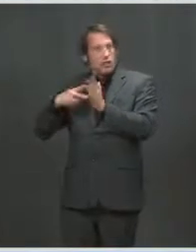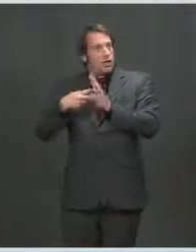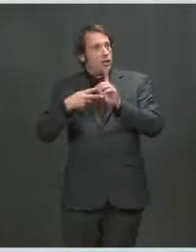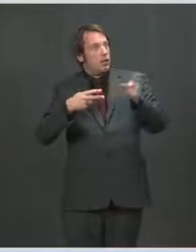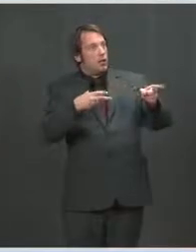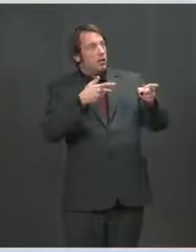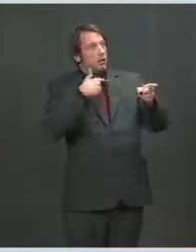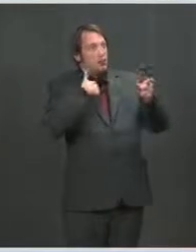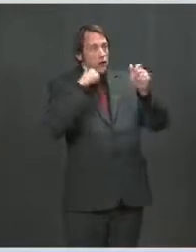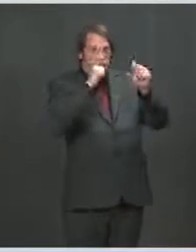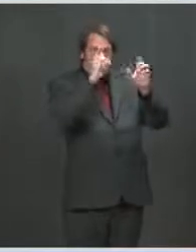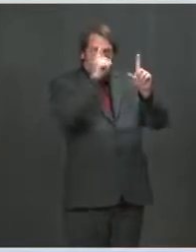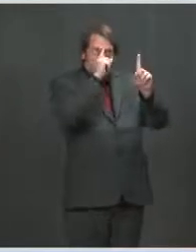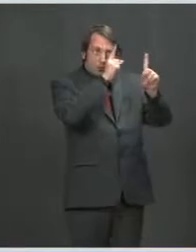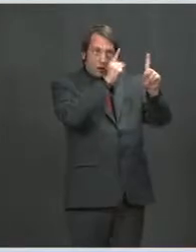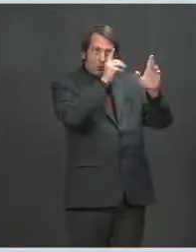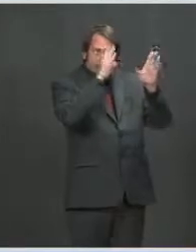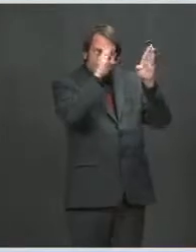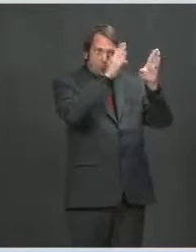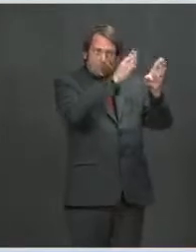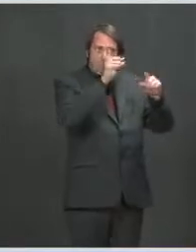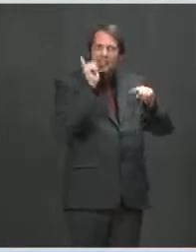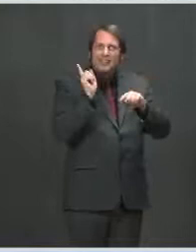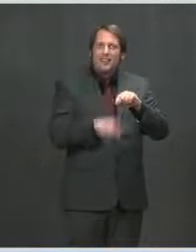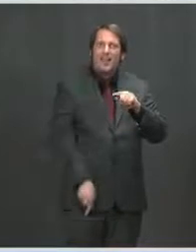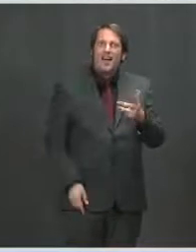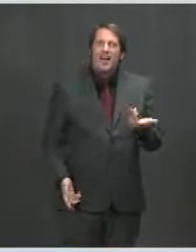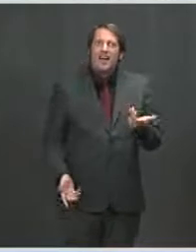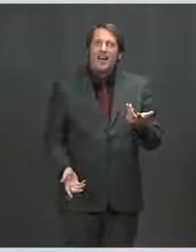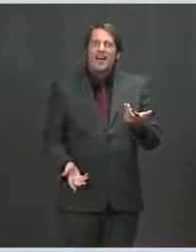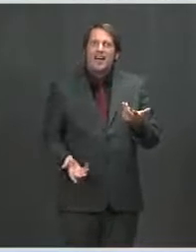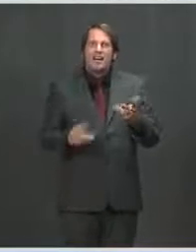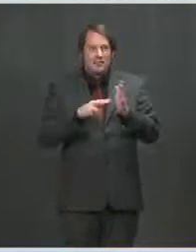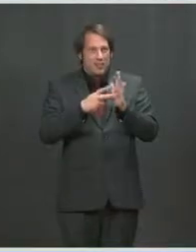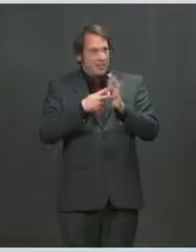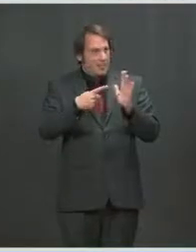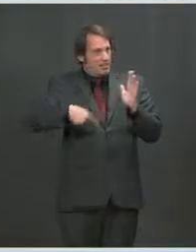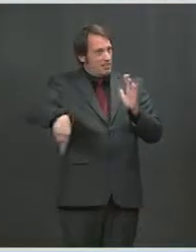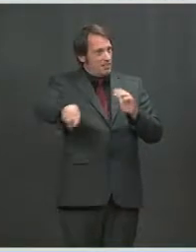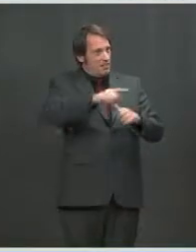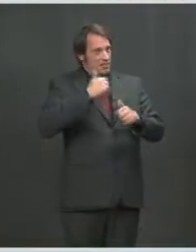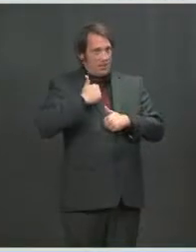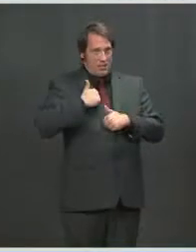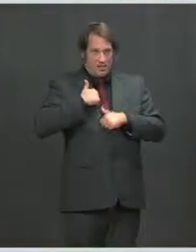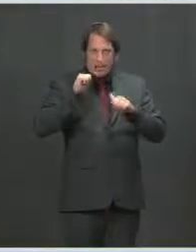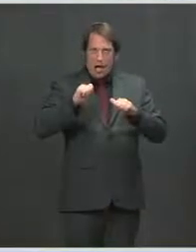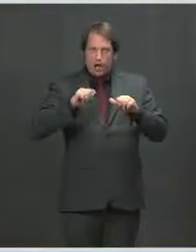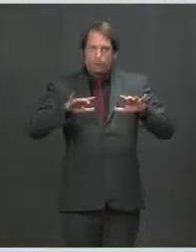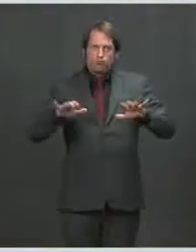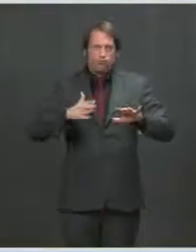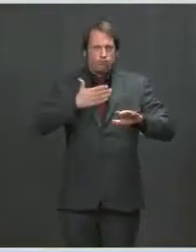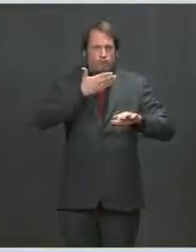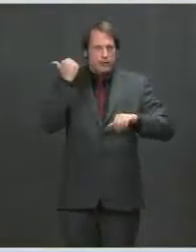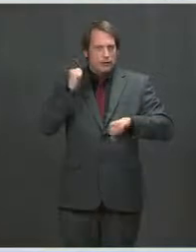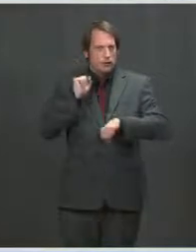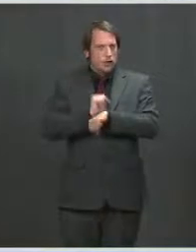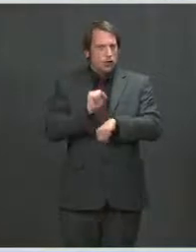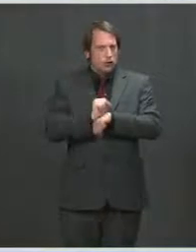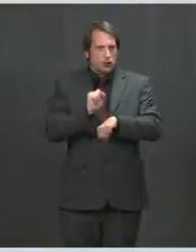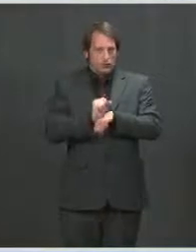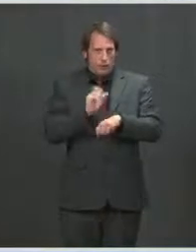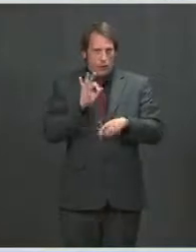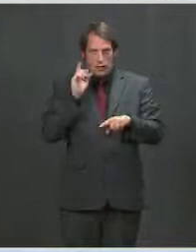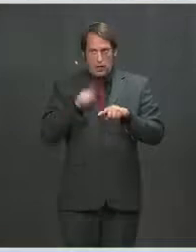can't expect to keep the best and brightest if our service members are forced to choose